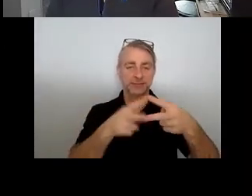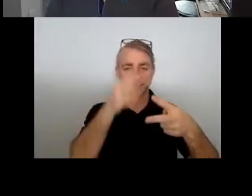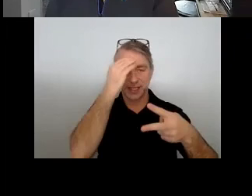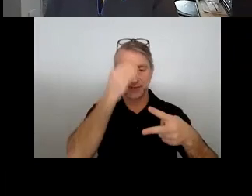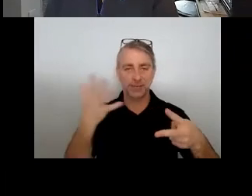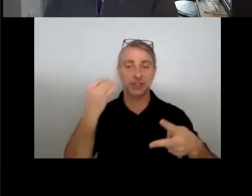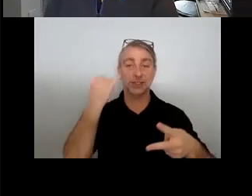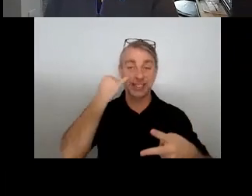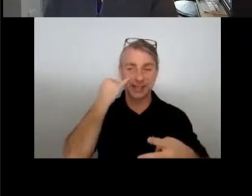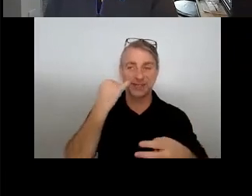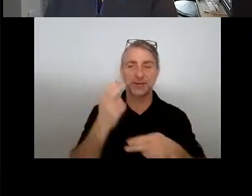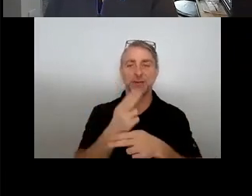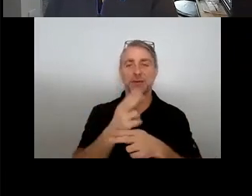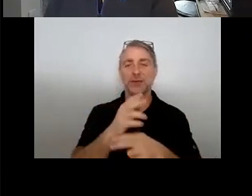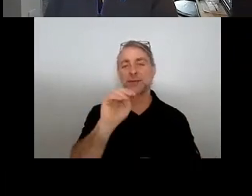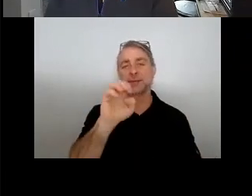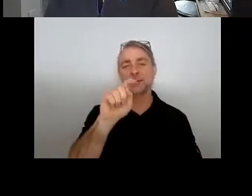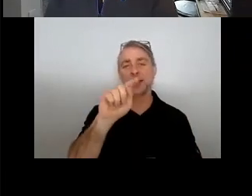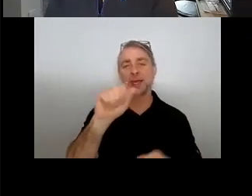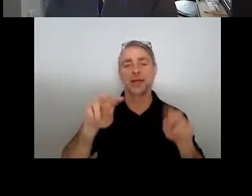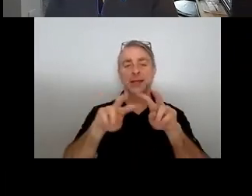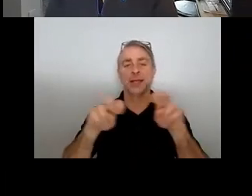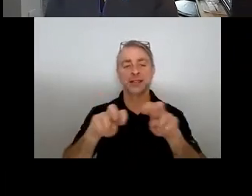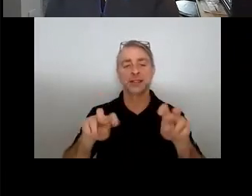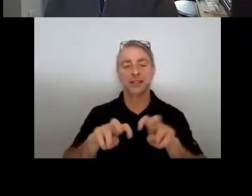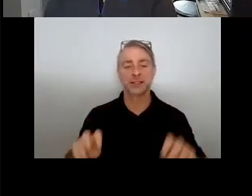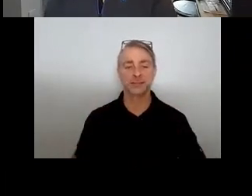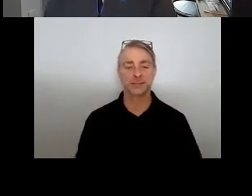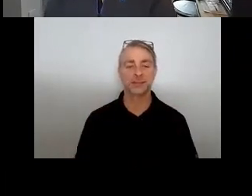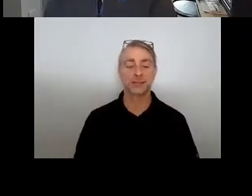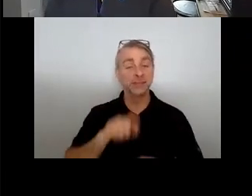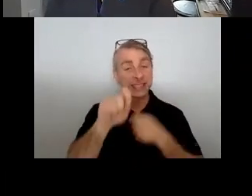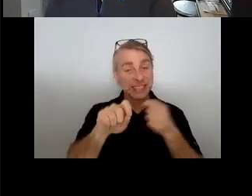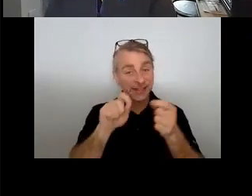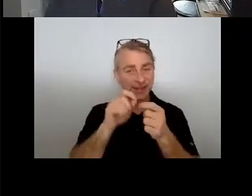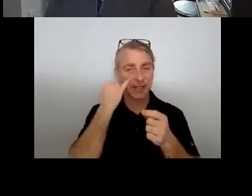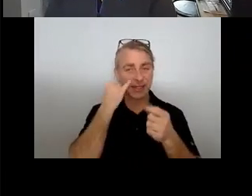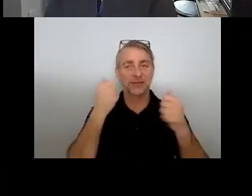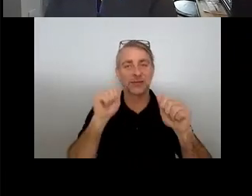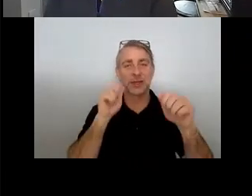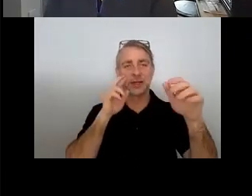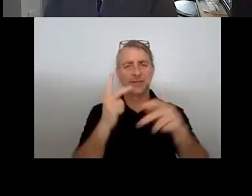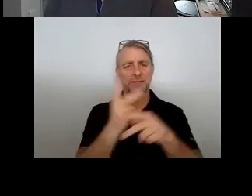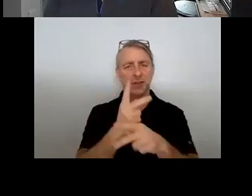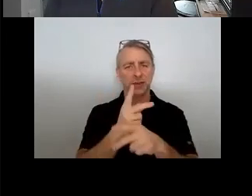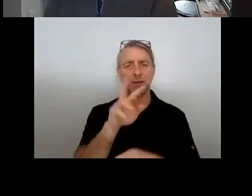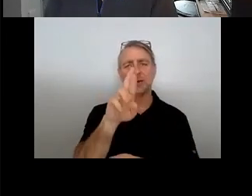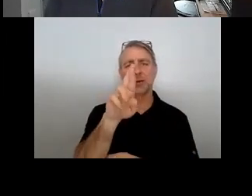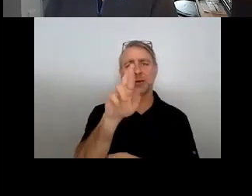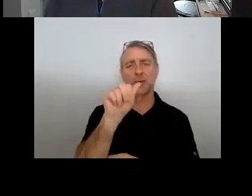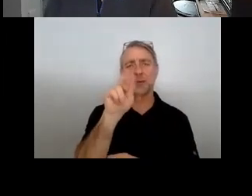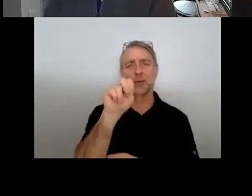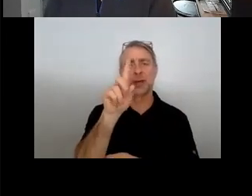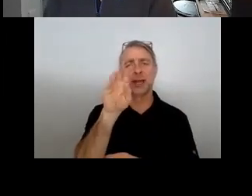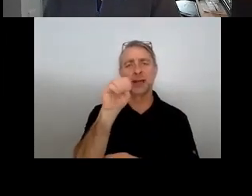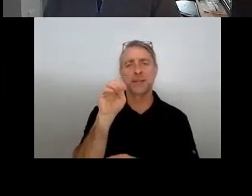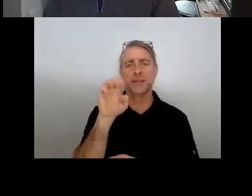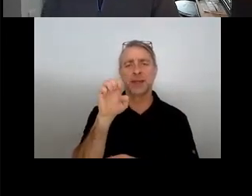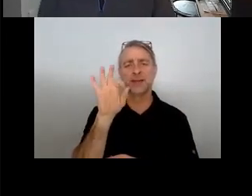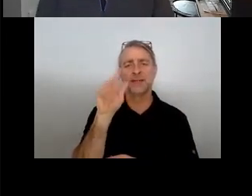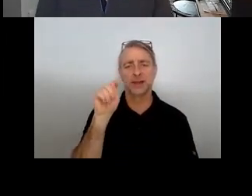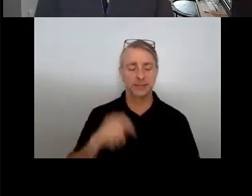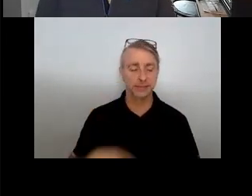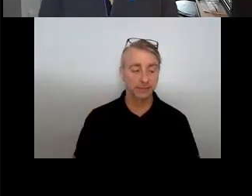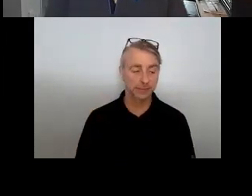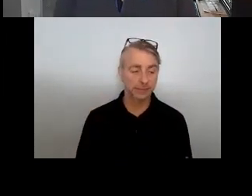meta-analyses, especially using random effects, obviously using random effects. Okay, so back